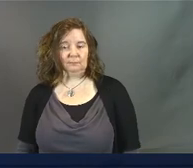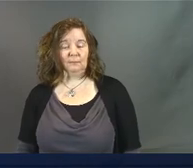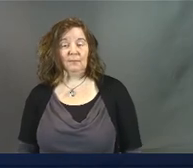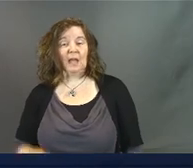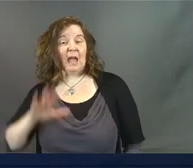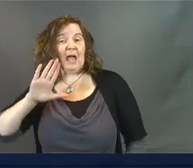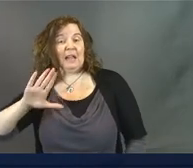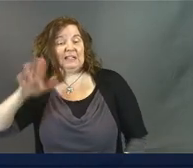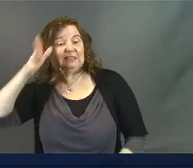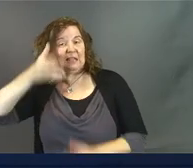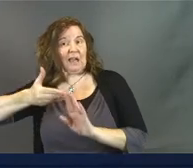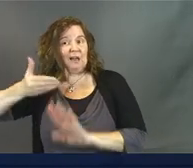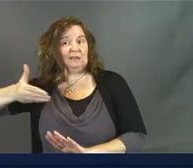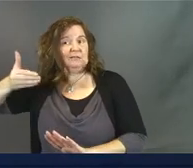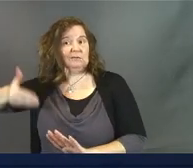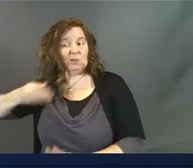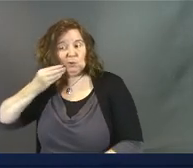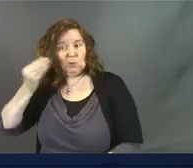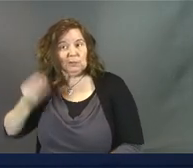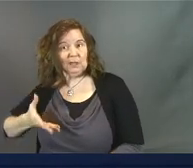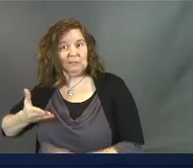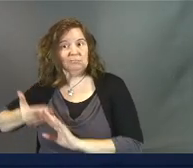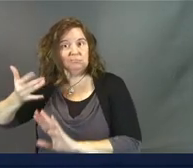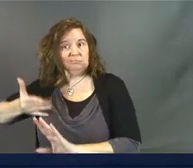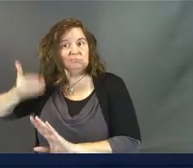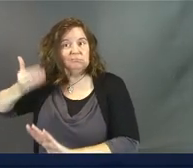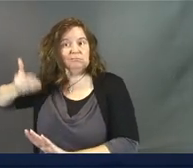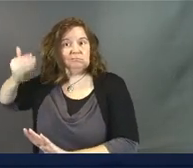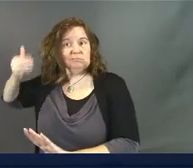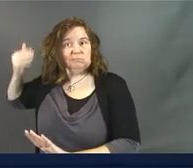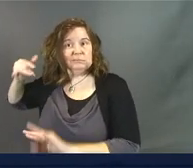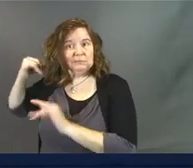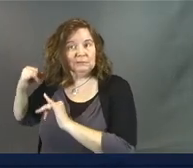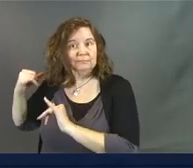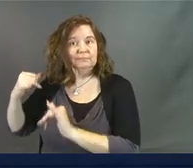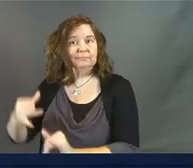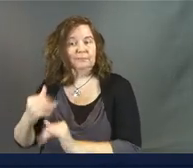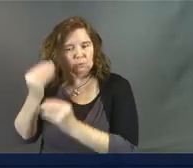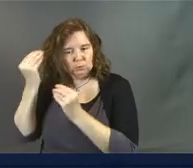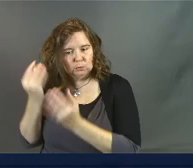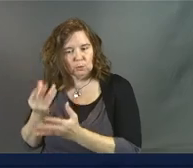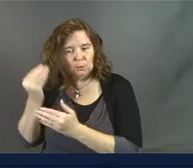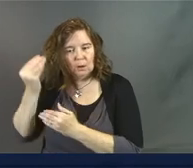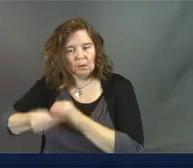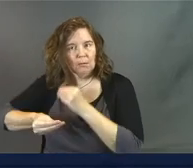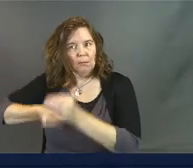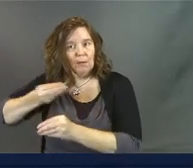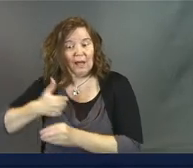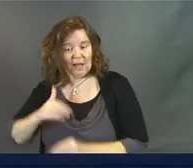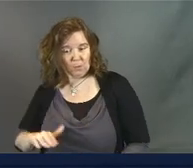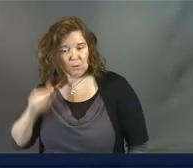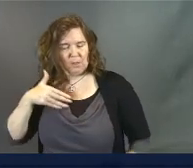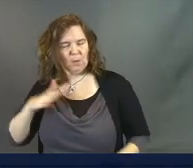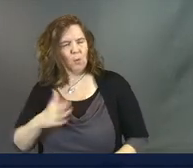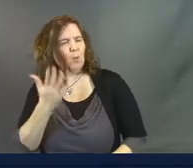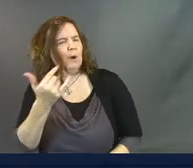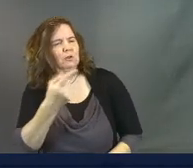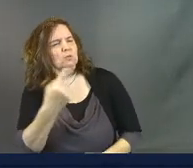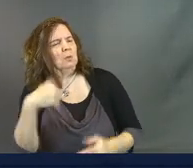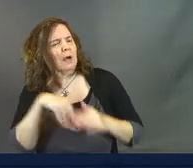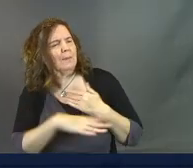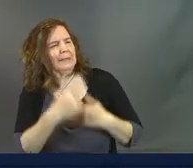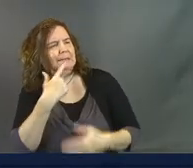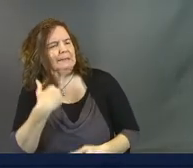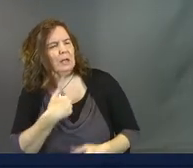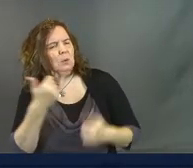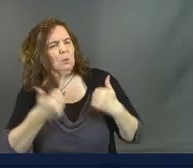And his dad told him. And his grandfather told him. I was raised this way, Jesus. Why don't you come in